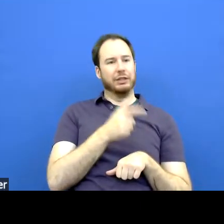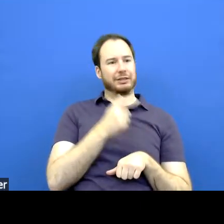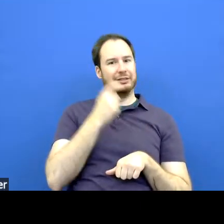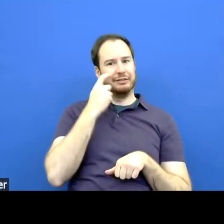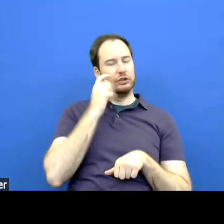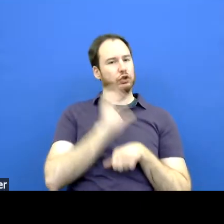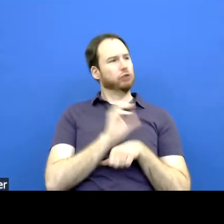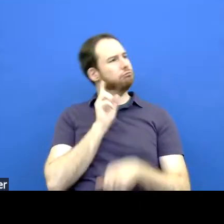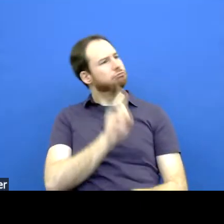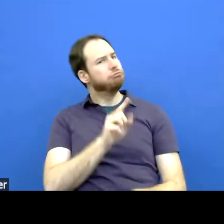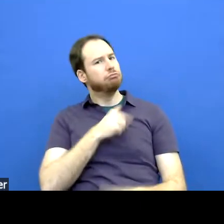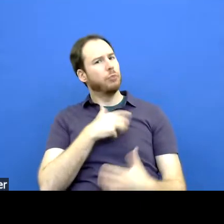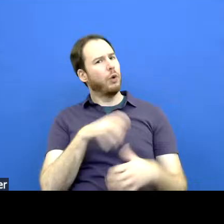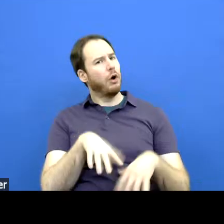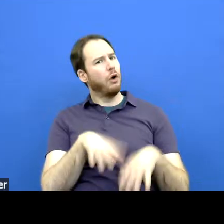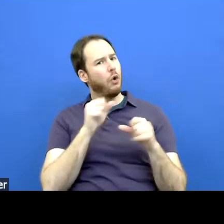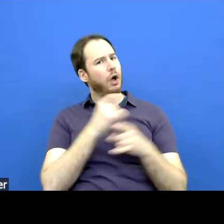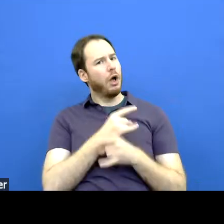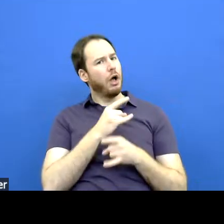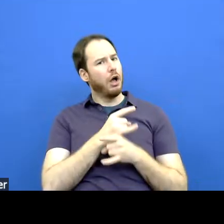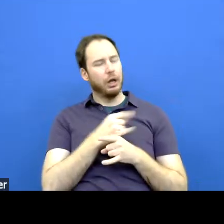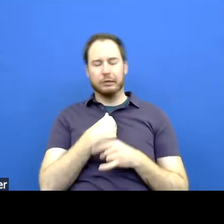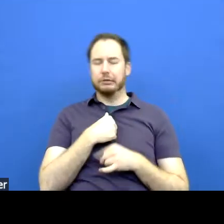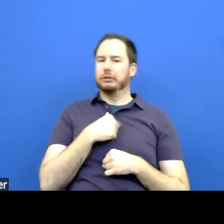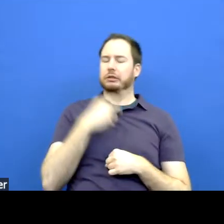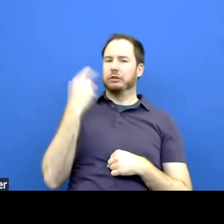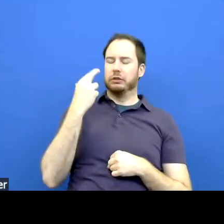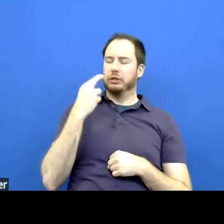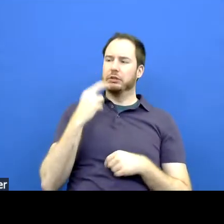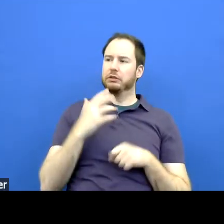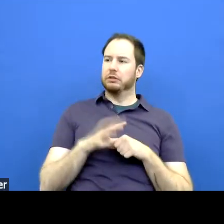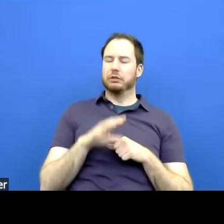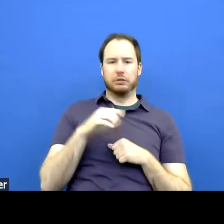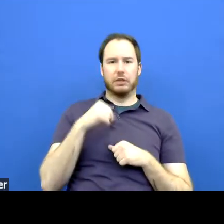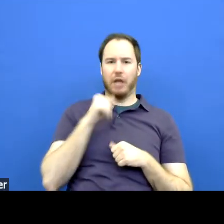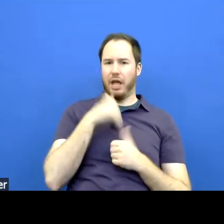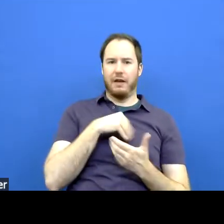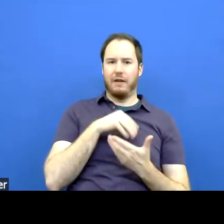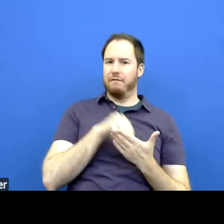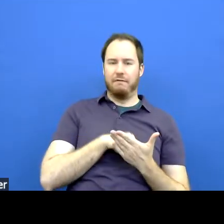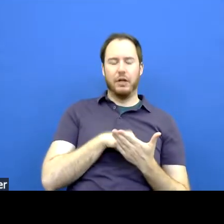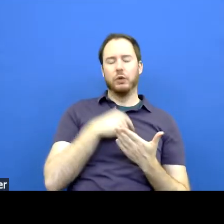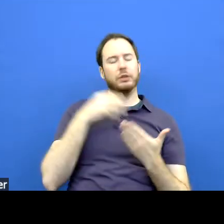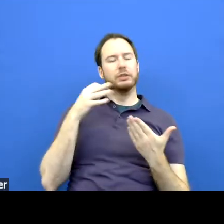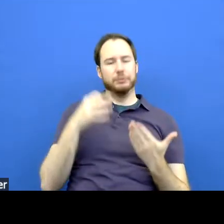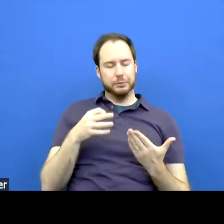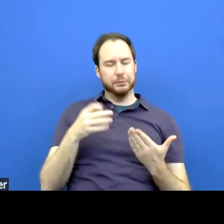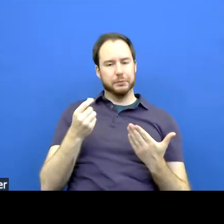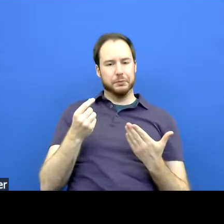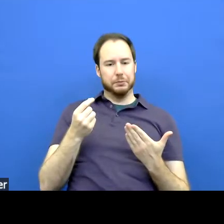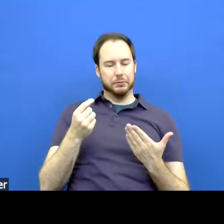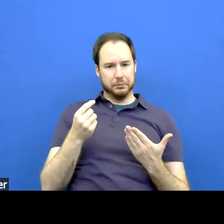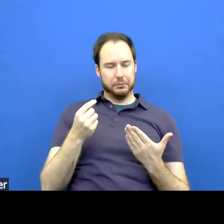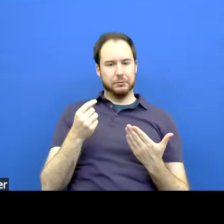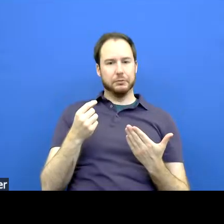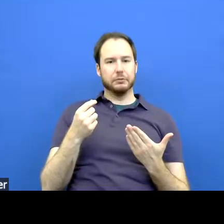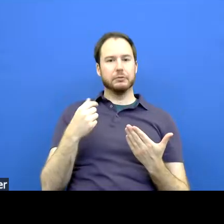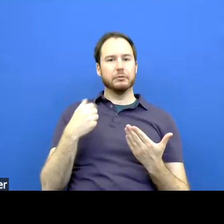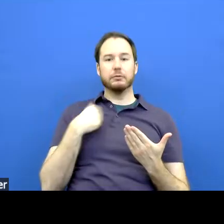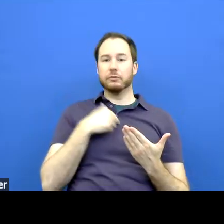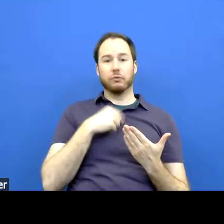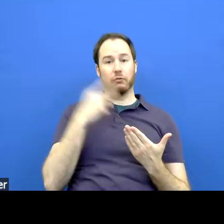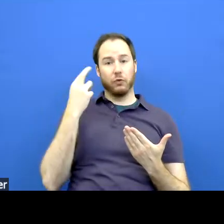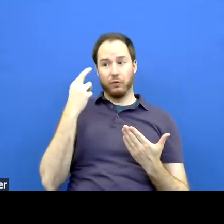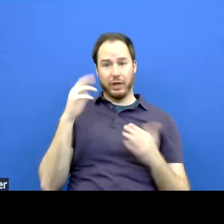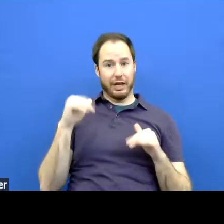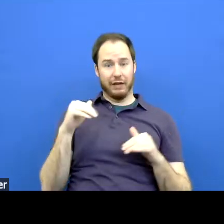in because the church wanted to have alcohol at one of their events. So we decided, the reason we have it come to the town